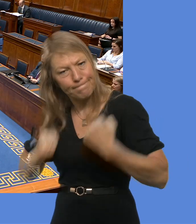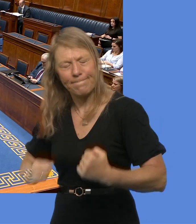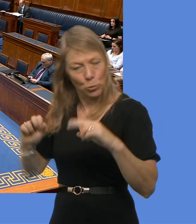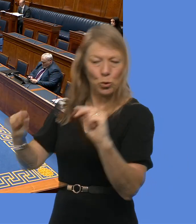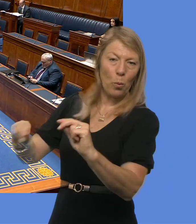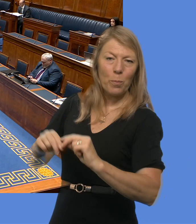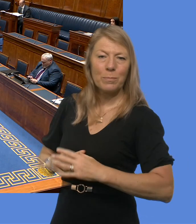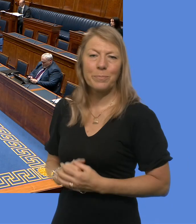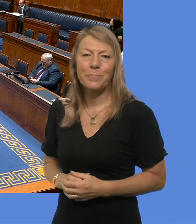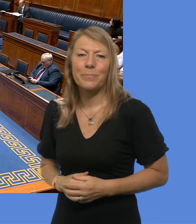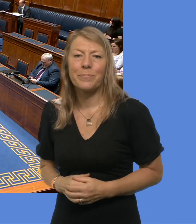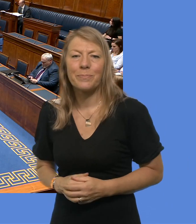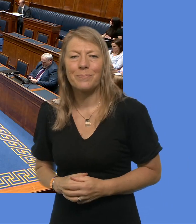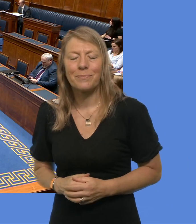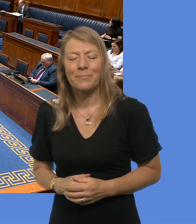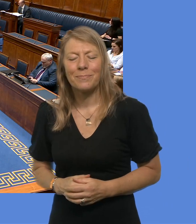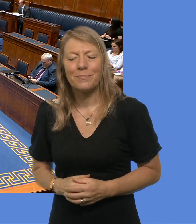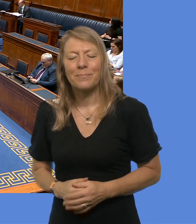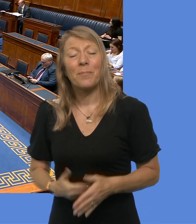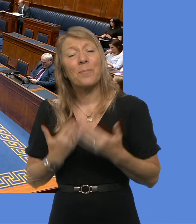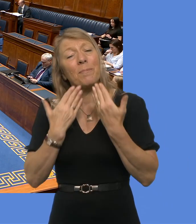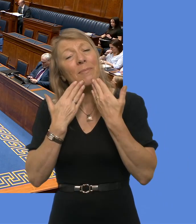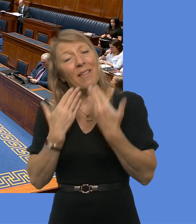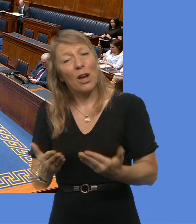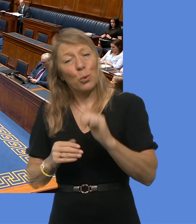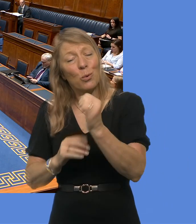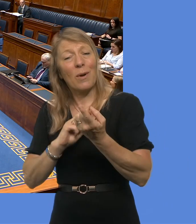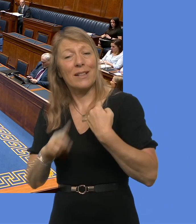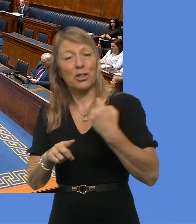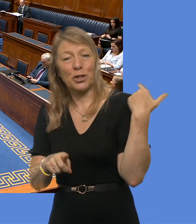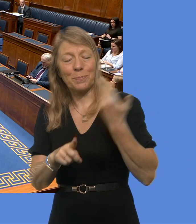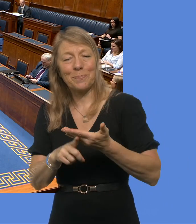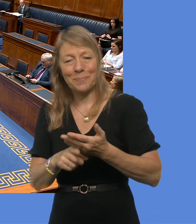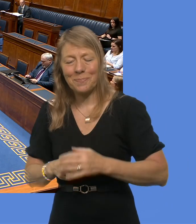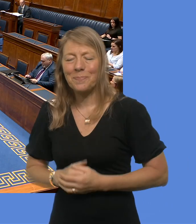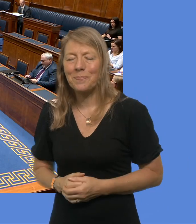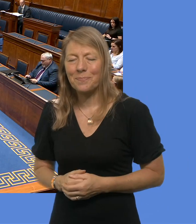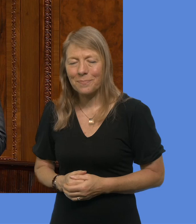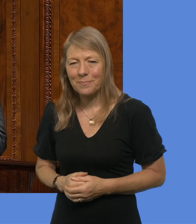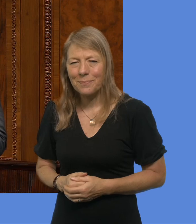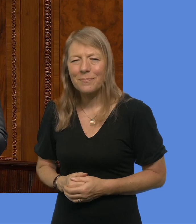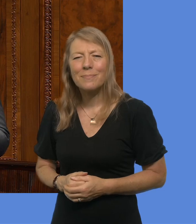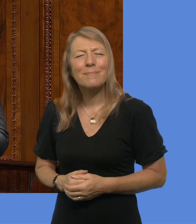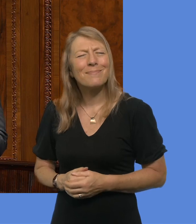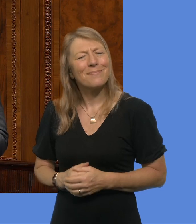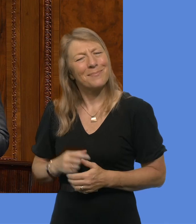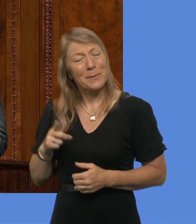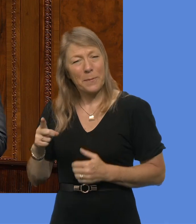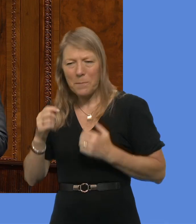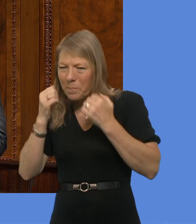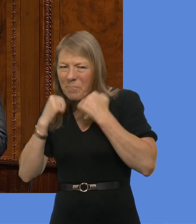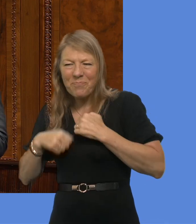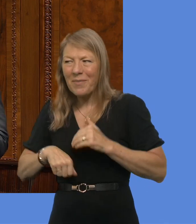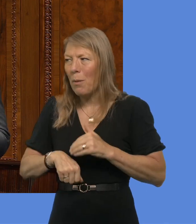Thank the Minister for answers thus far. Can I ask the Deputy First Minister, in relation to tackling paramilitarism, how can you reconcile